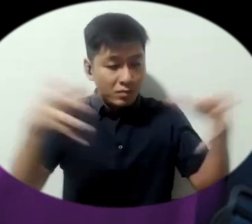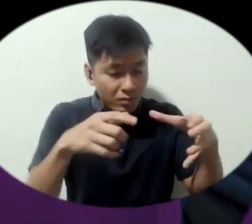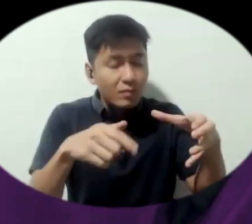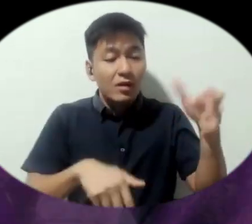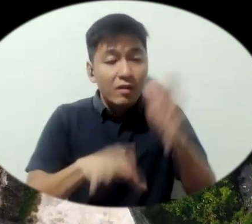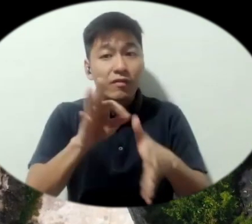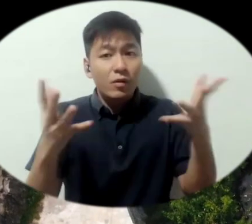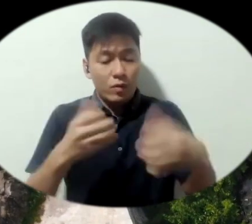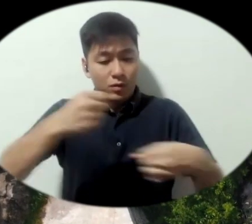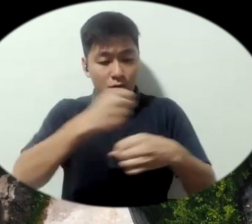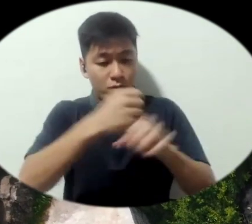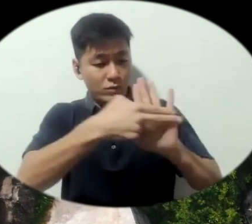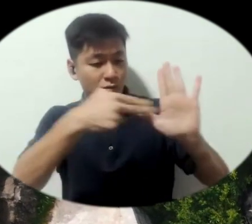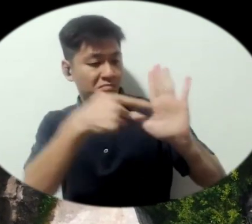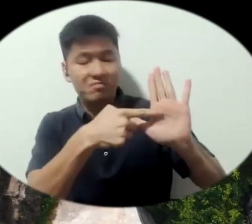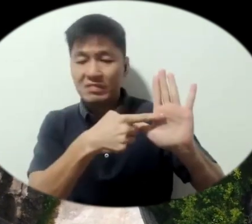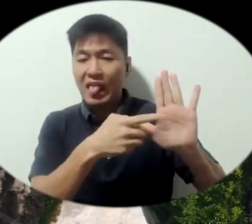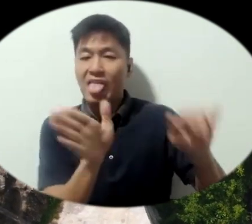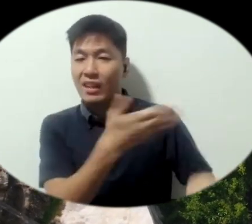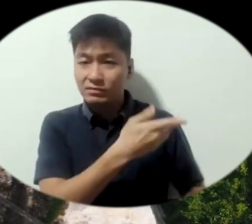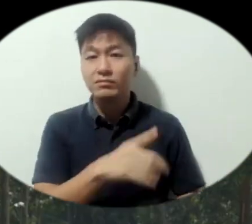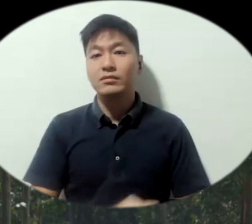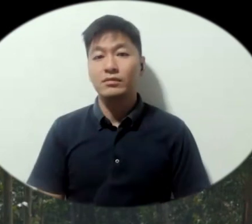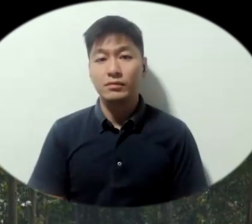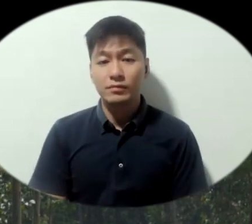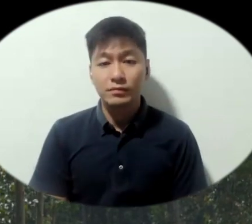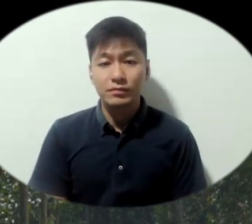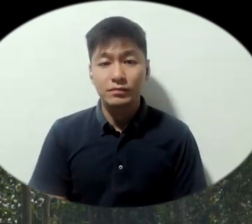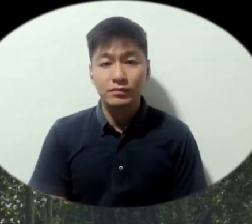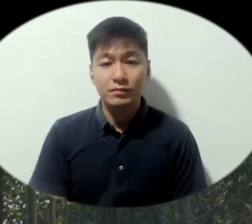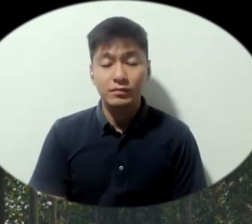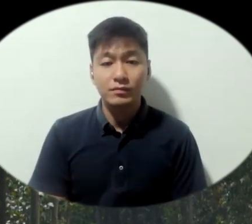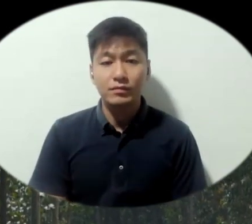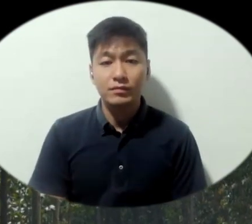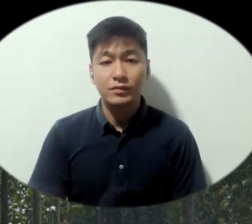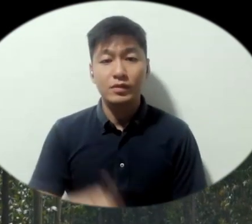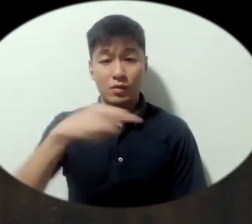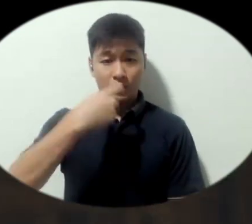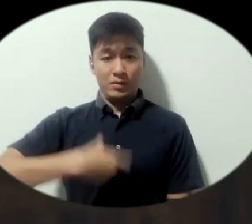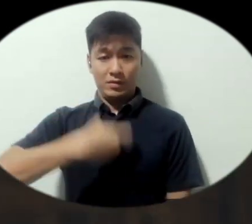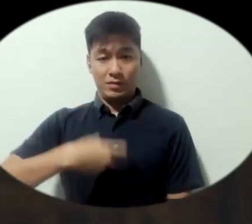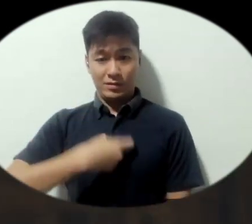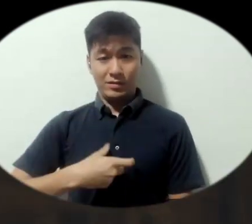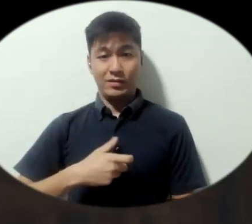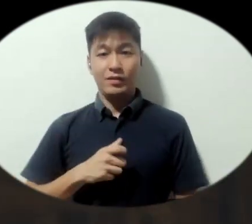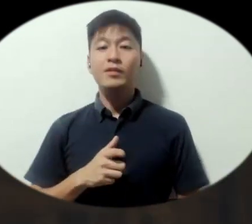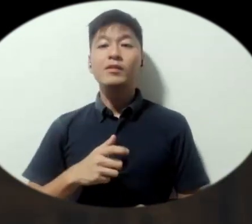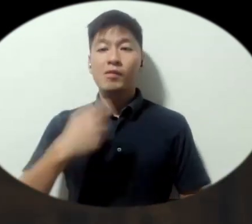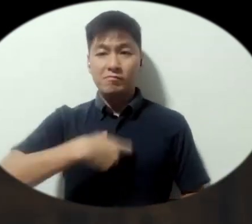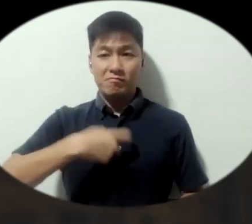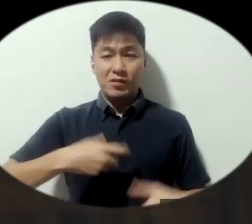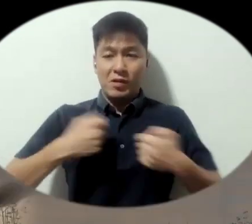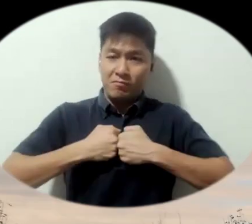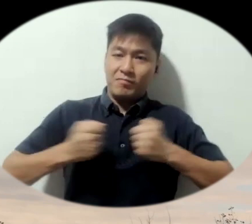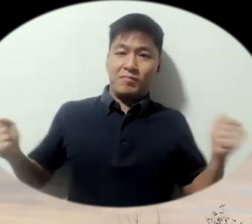left their identities at the door, and we have just sort of unzipped ourselves and opened up to each other. I think it's just the start of something